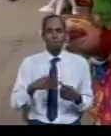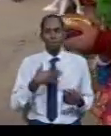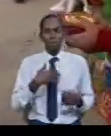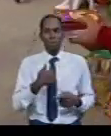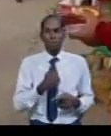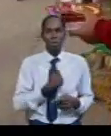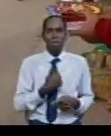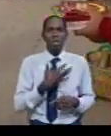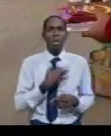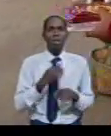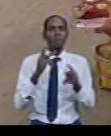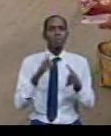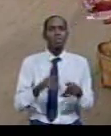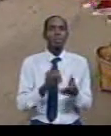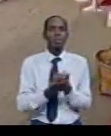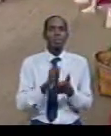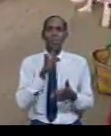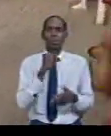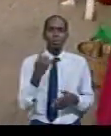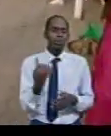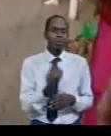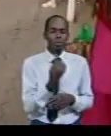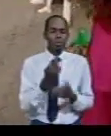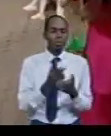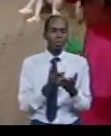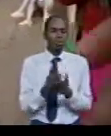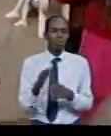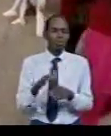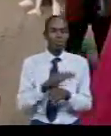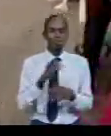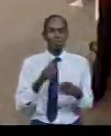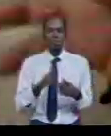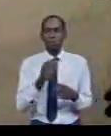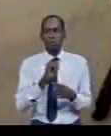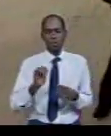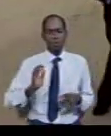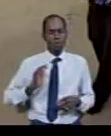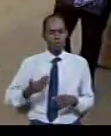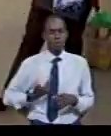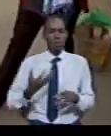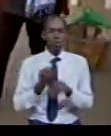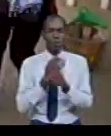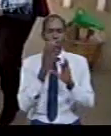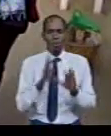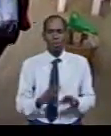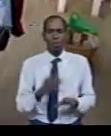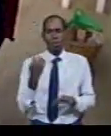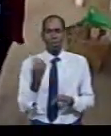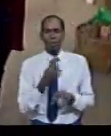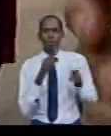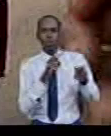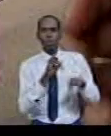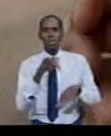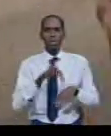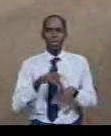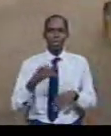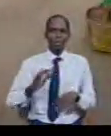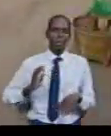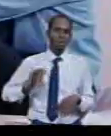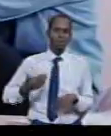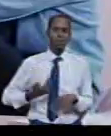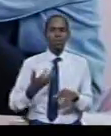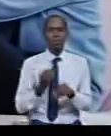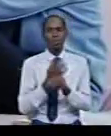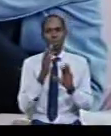that's only sincere to the soul winner, and the one that is only looking at the soul winner, I'm going to copy the